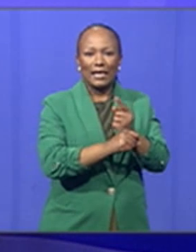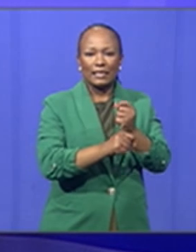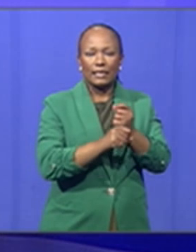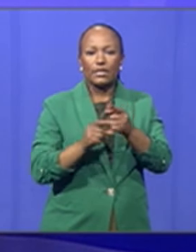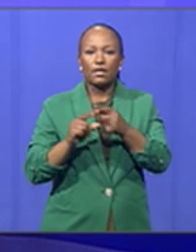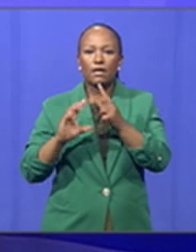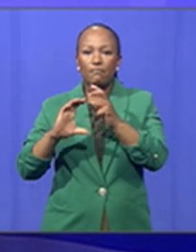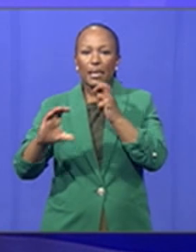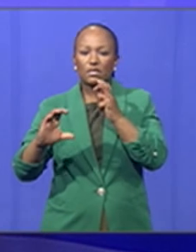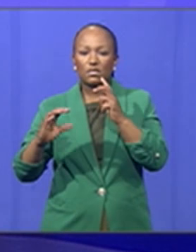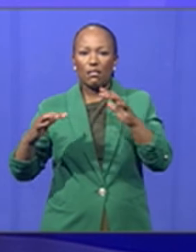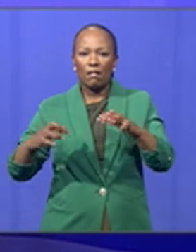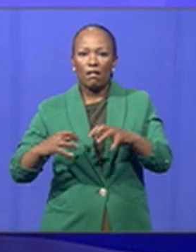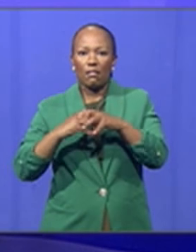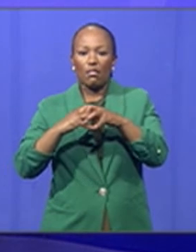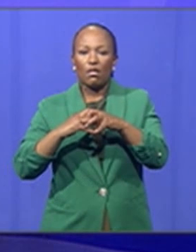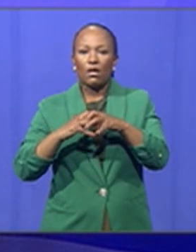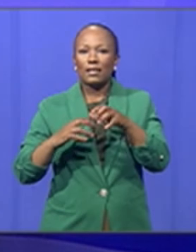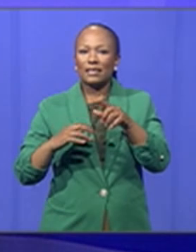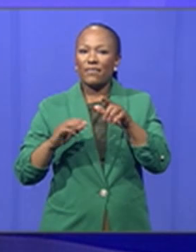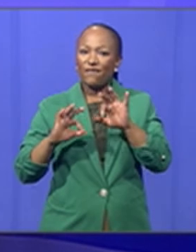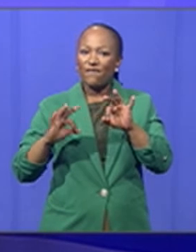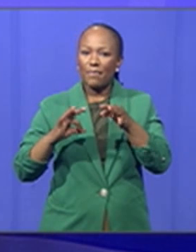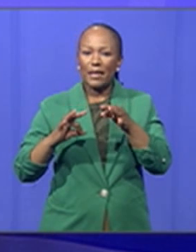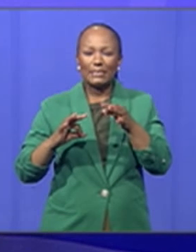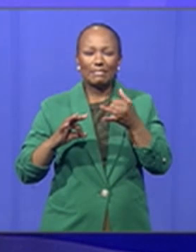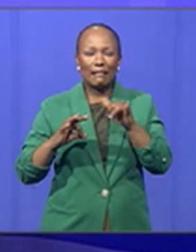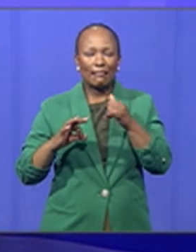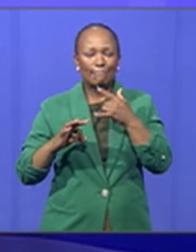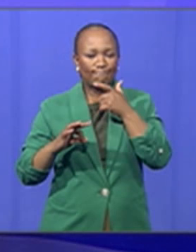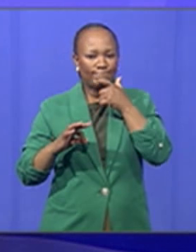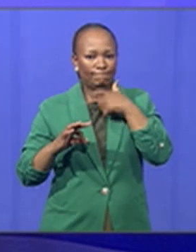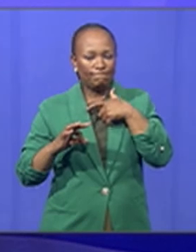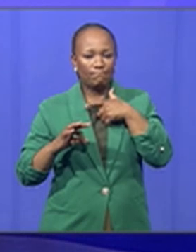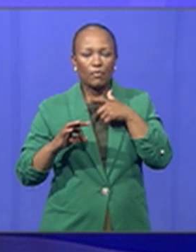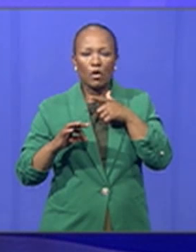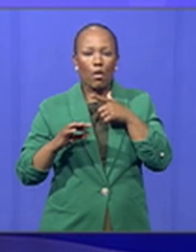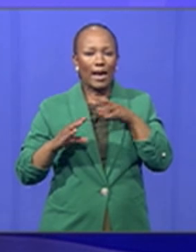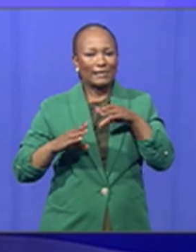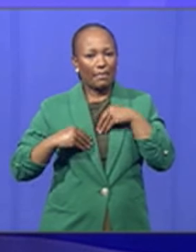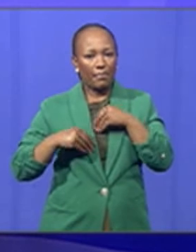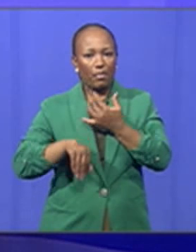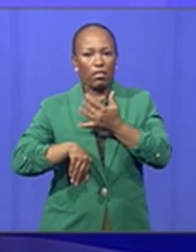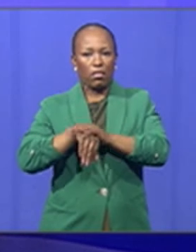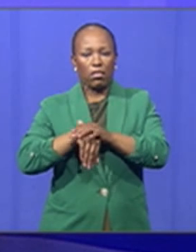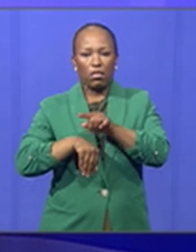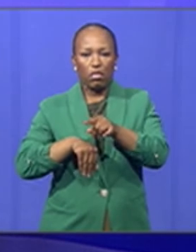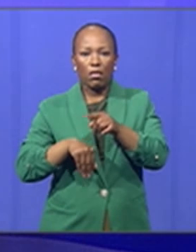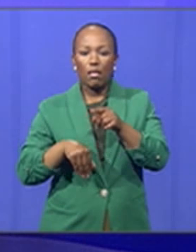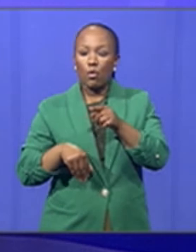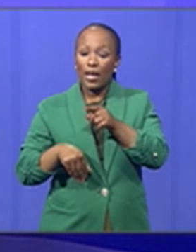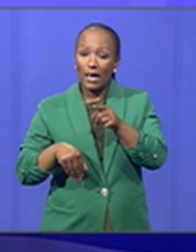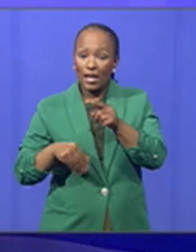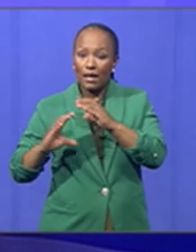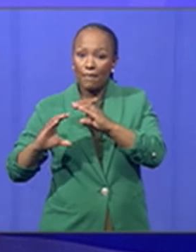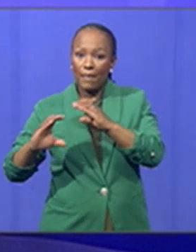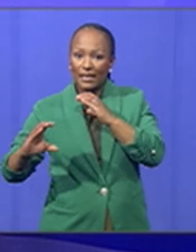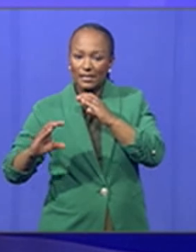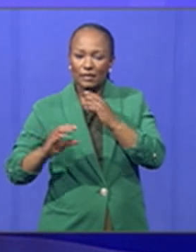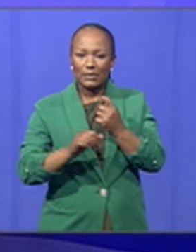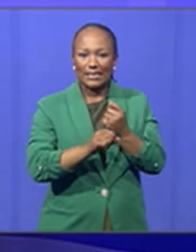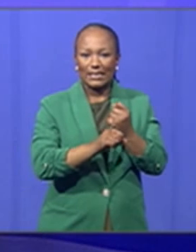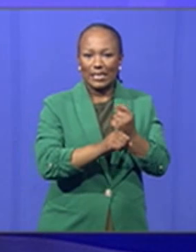ga Mashashane ka Limpopo le re le sa šitwa ke go amogela lehu la gagwe bobedi difatanaga tšeo di be di nameditše barutwana ba bangwe ba